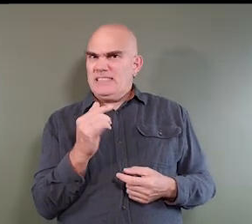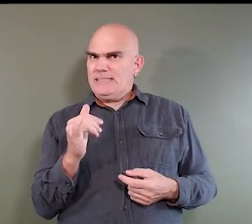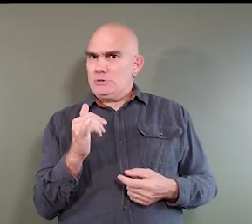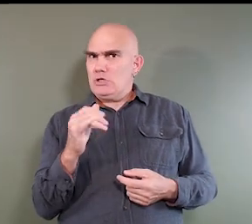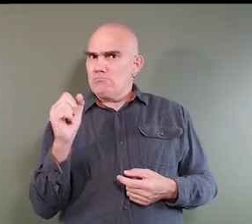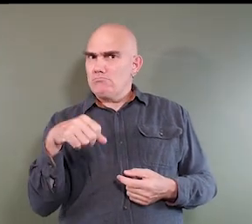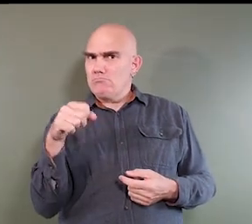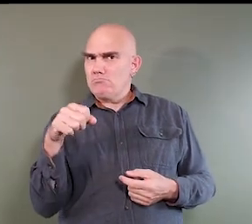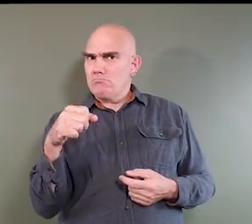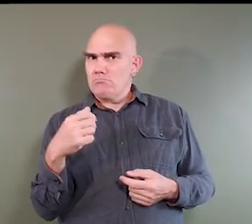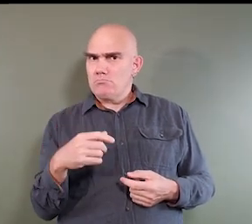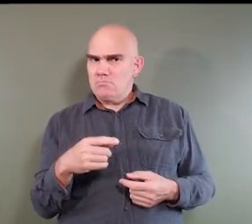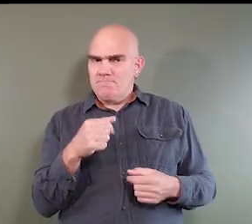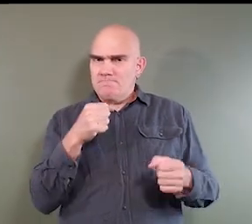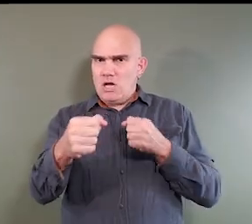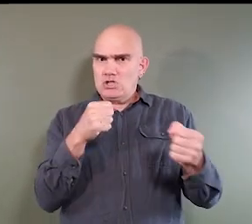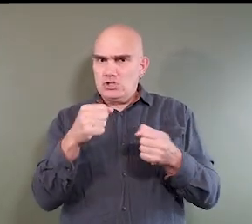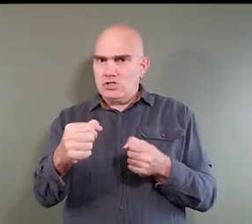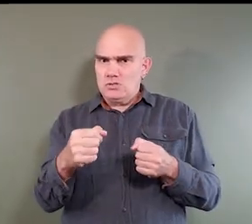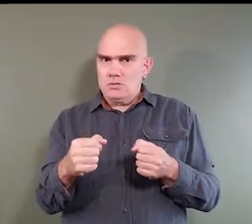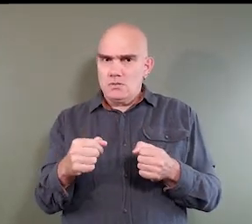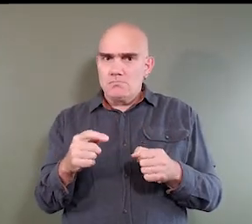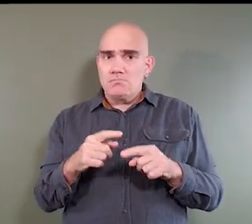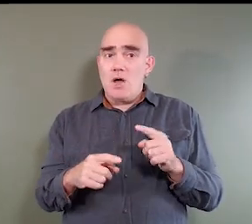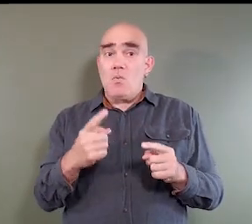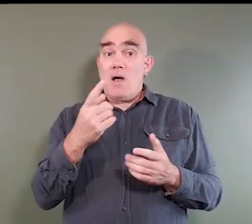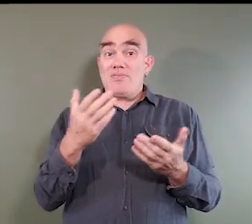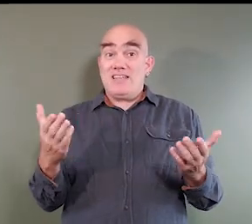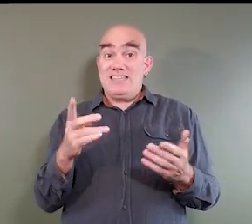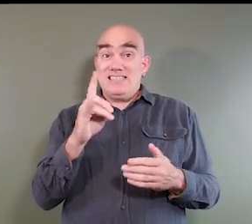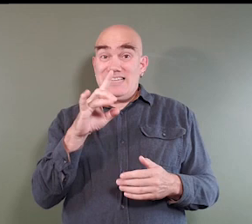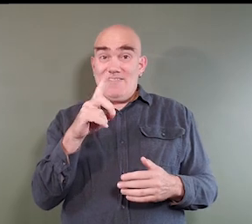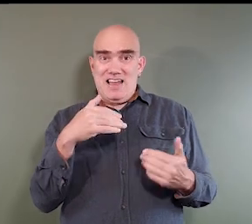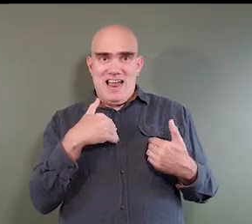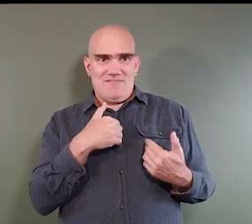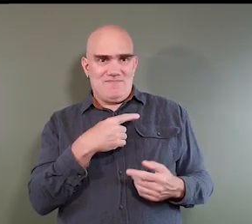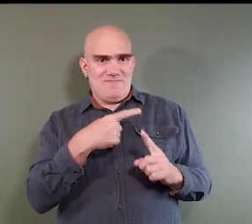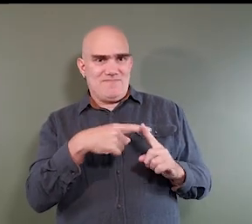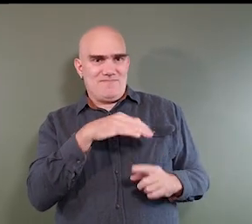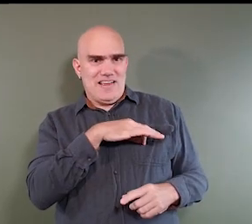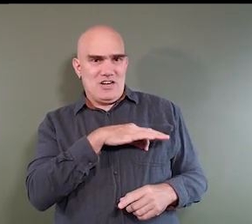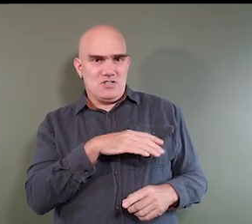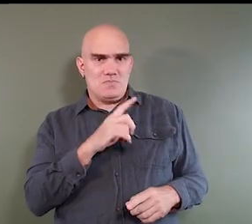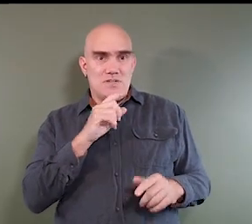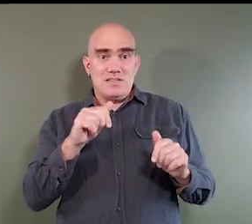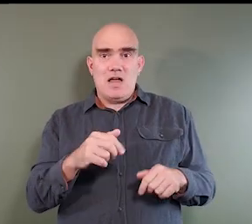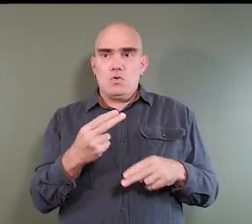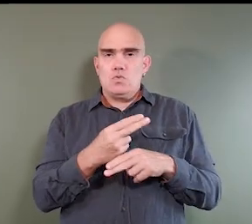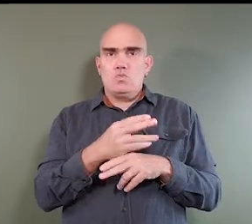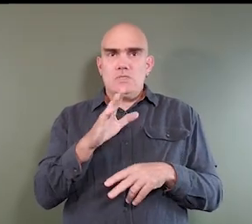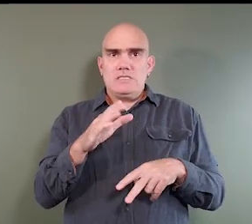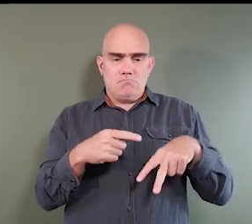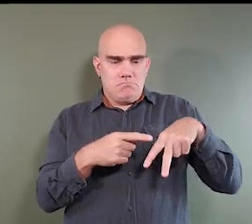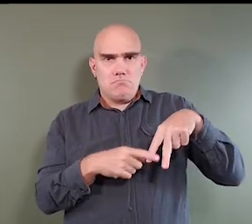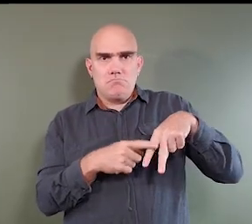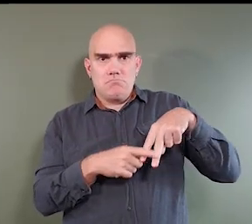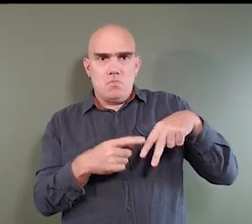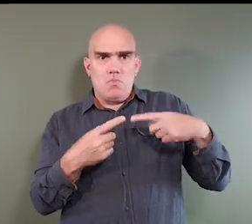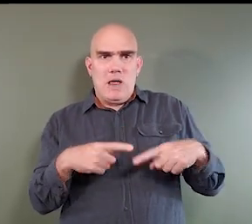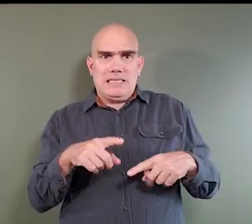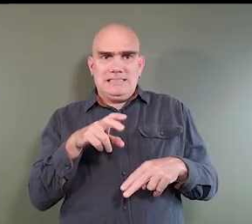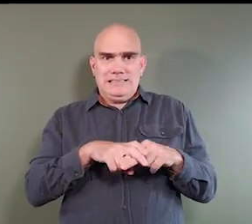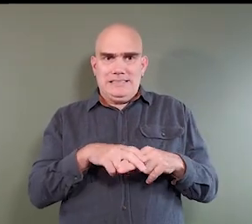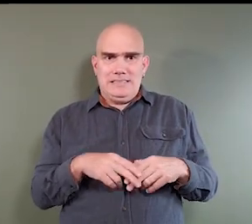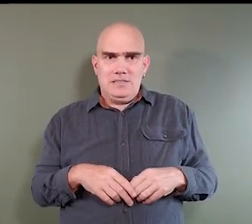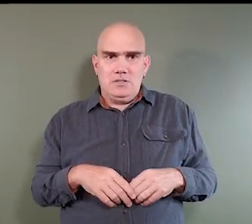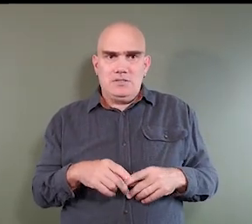similar with this. He's gonna be punching out. The one thing David has an advantage of in being able to use his lower extremities as he's